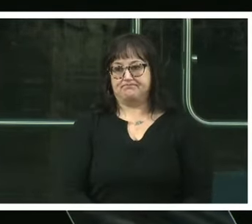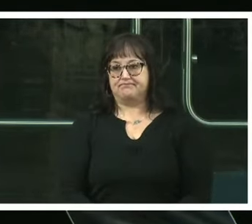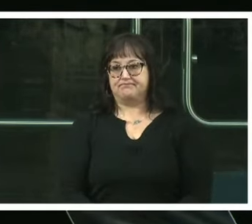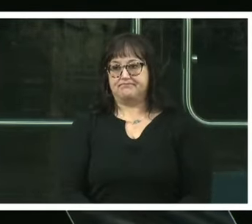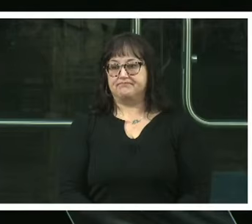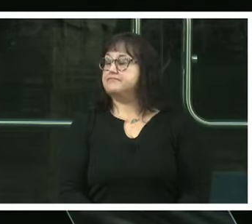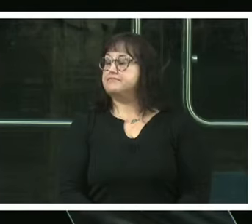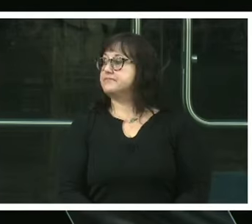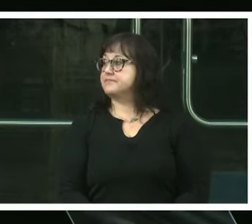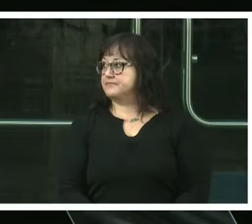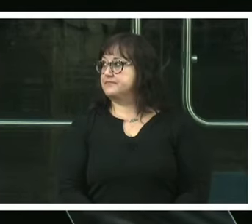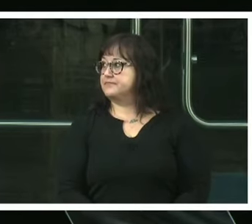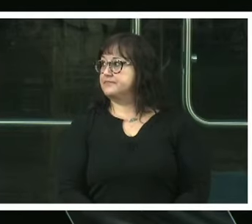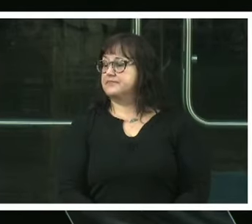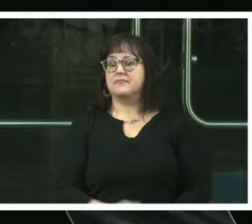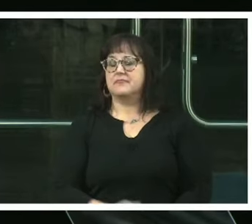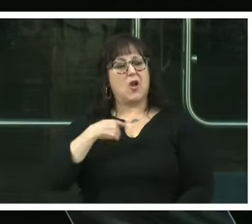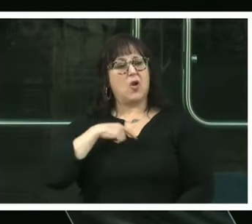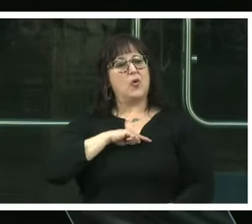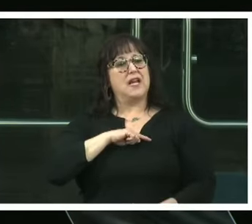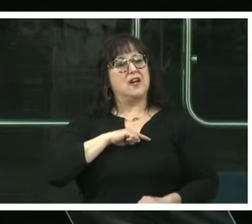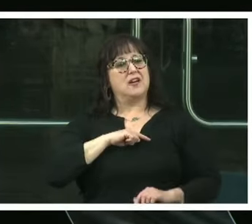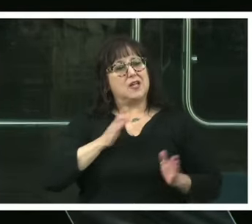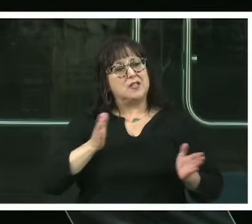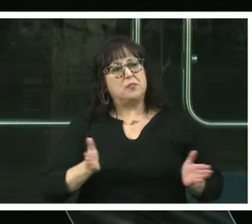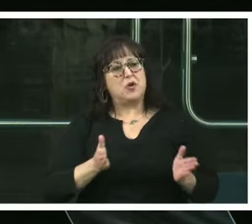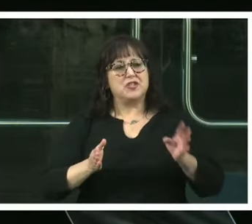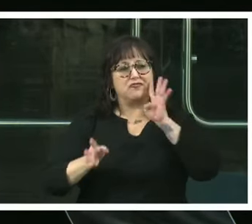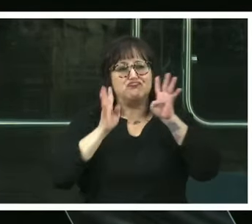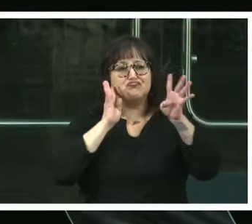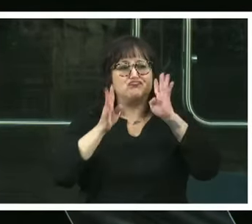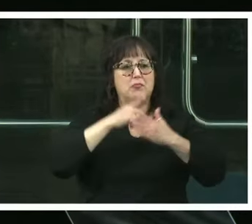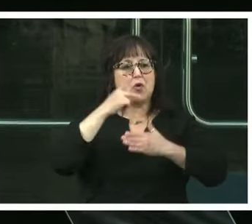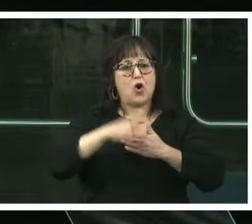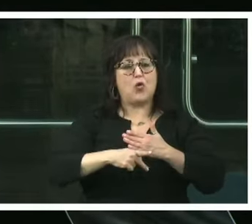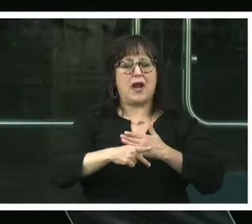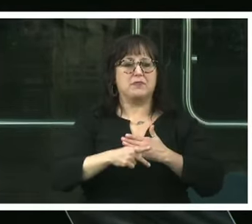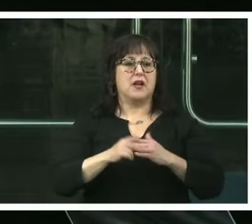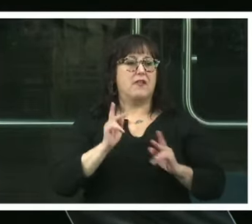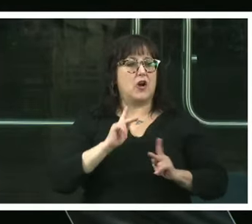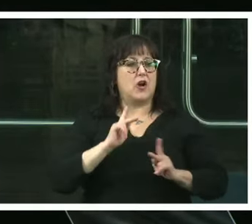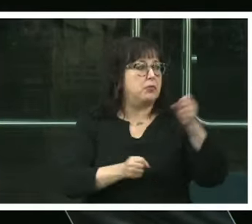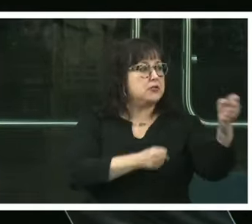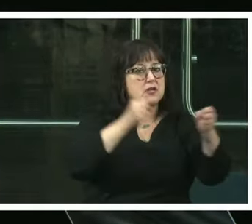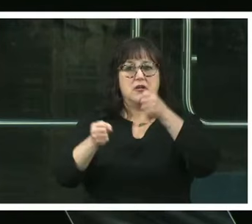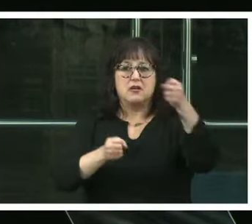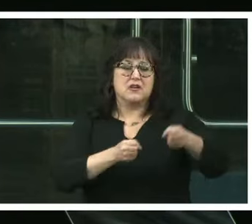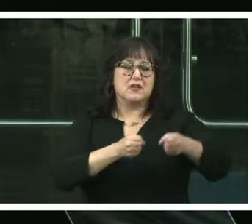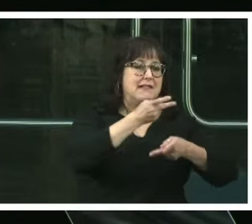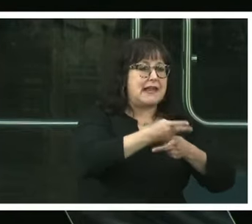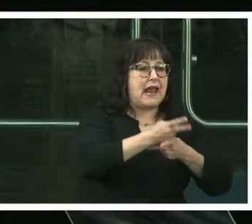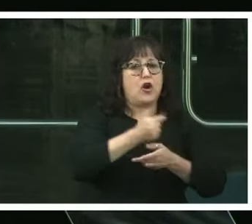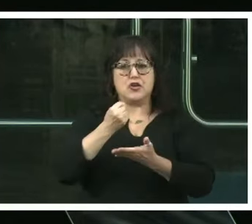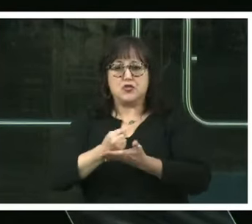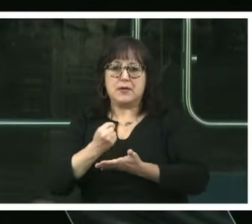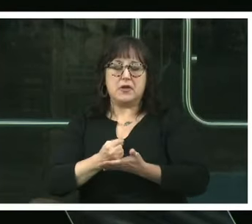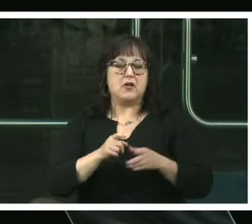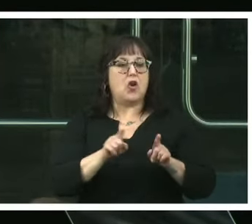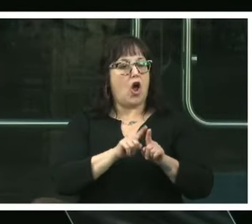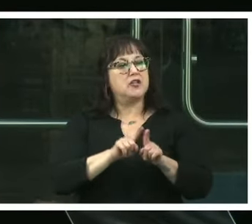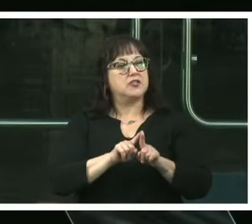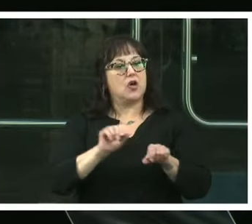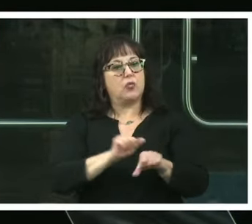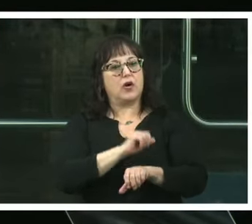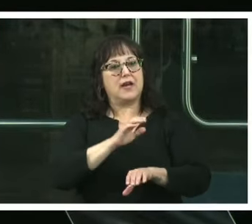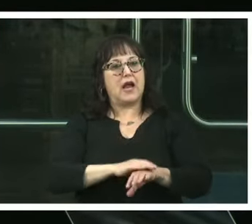Yes, we are pushing for innovative programs to get people into care and to treatment, including working on